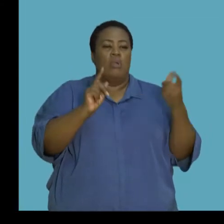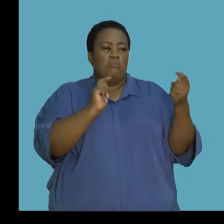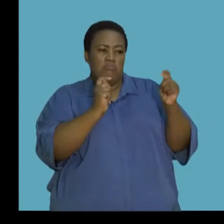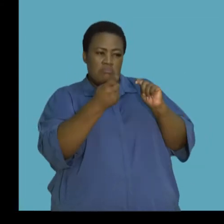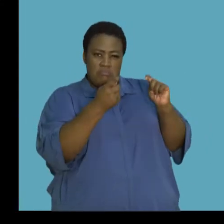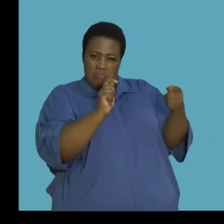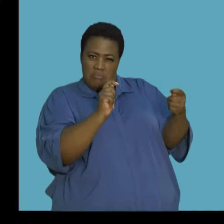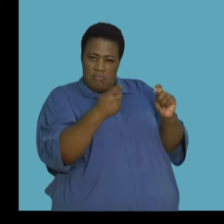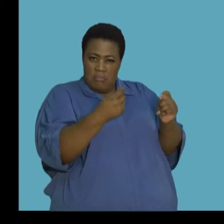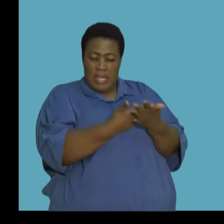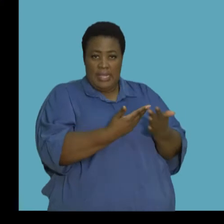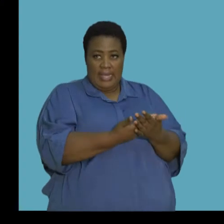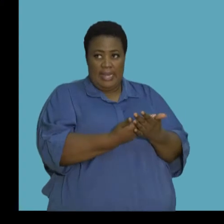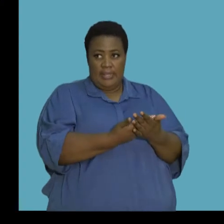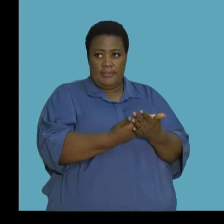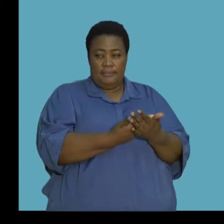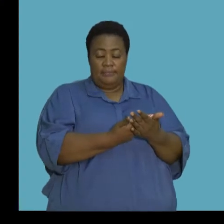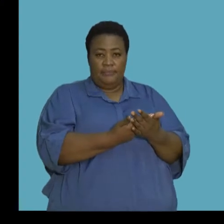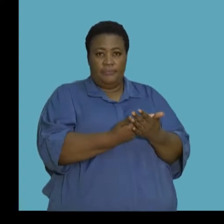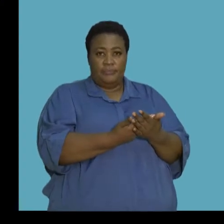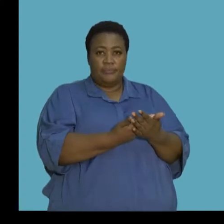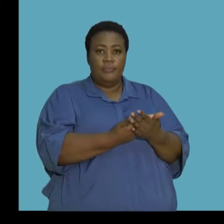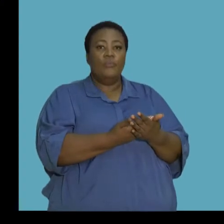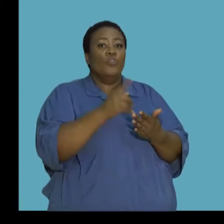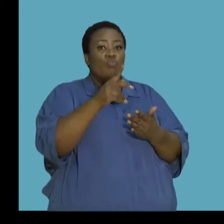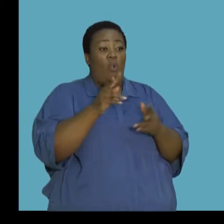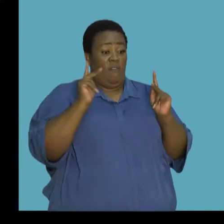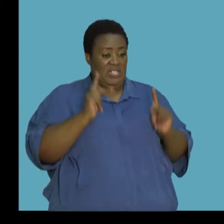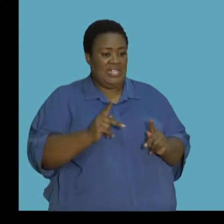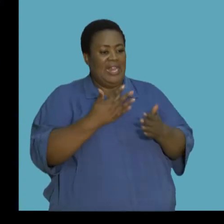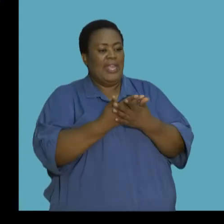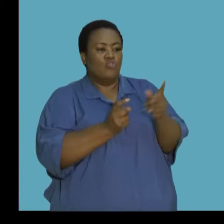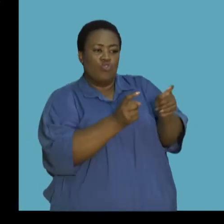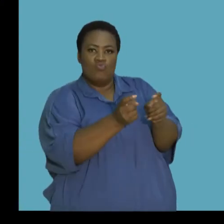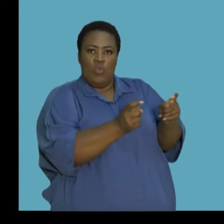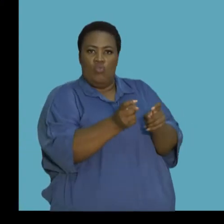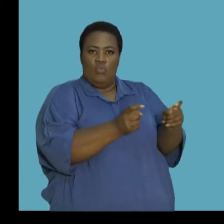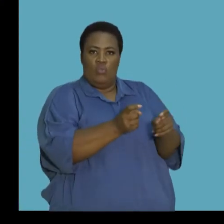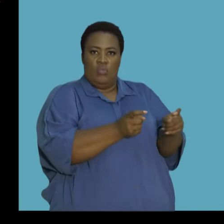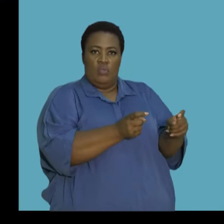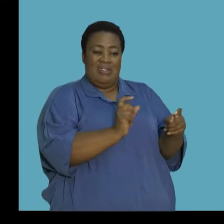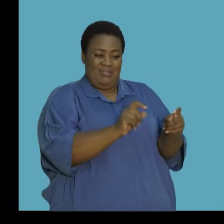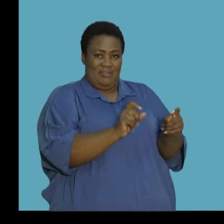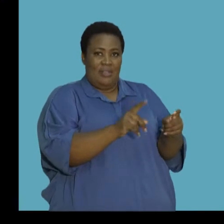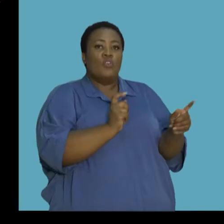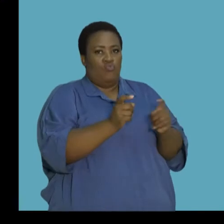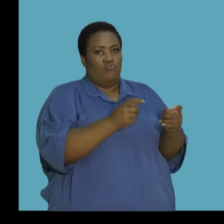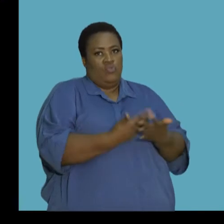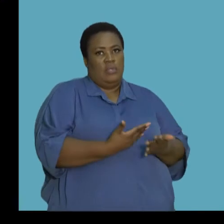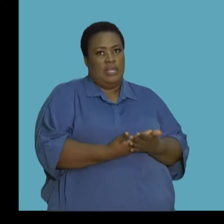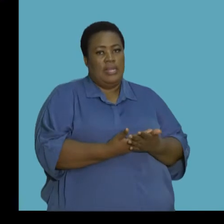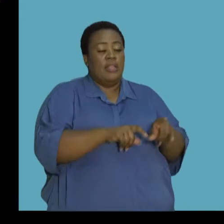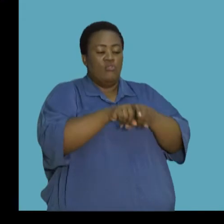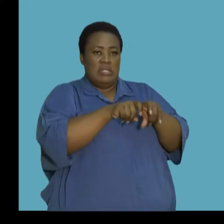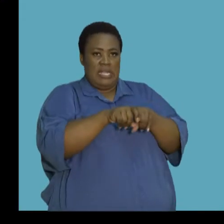you can manipulate. So when I say manipulate, I mean that you physically can control. So you can physically control